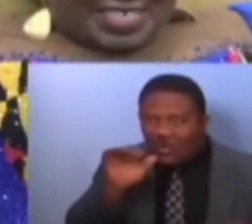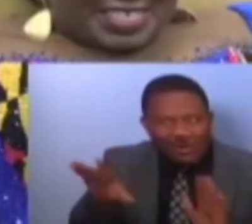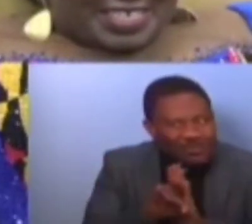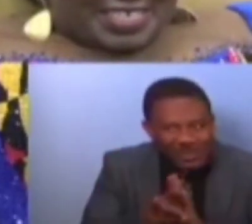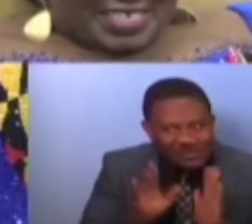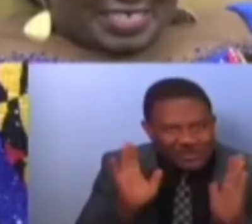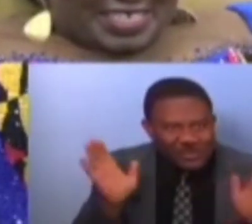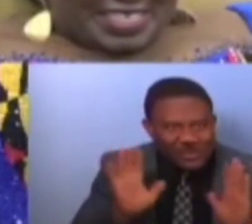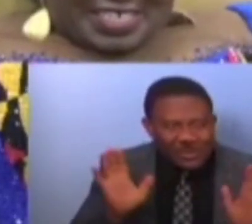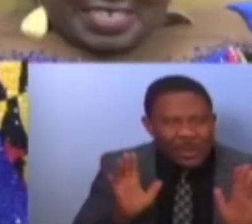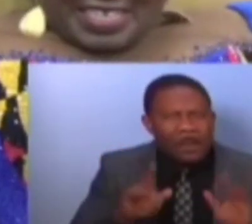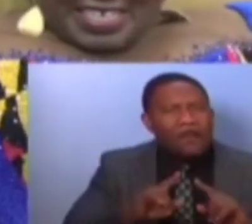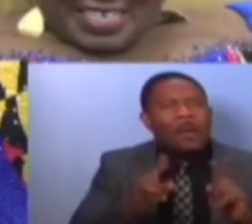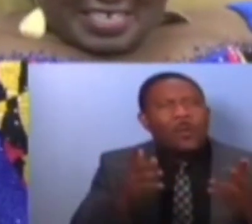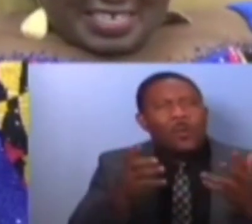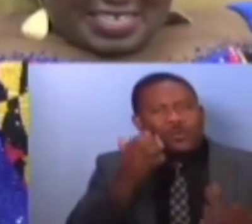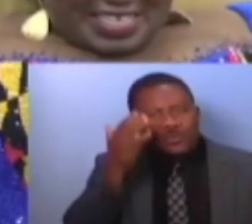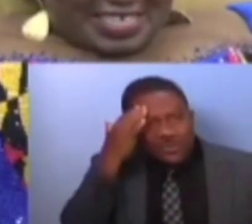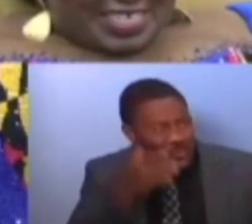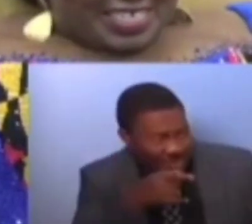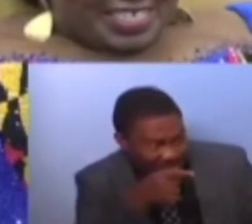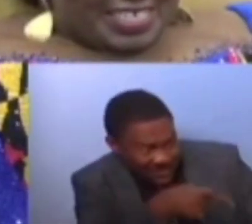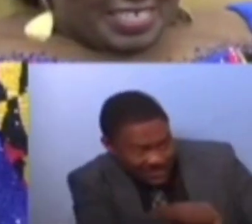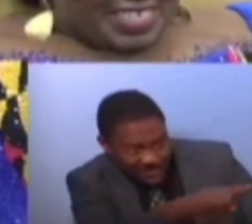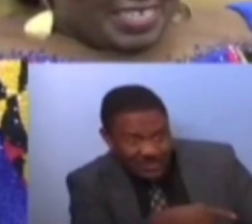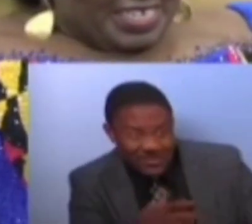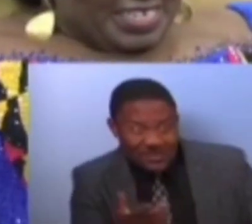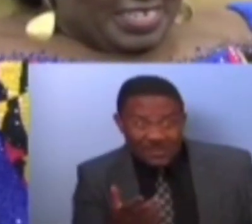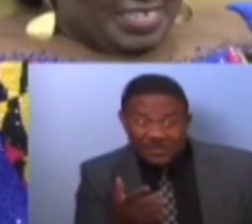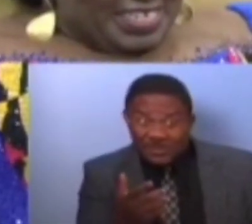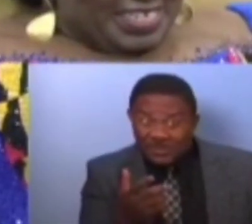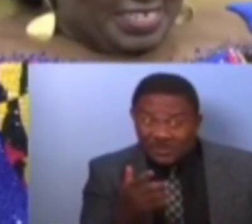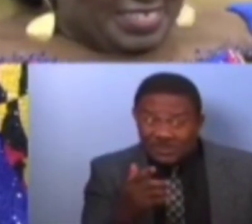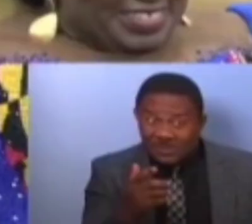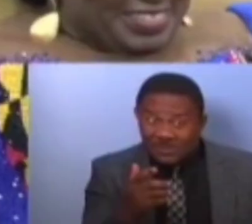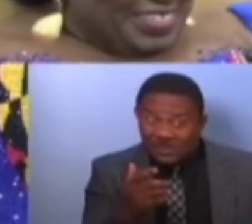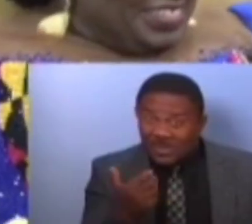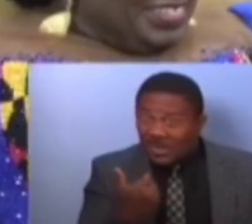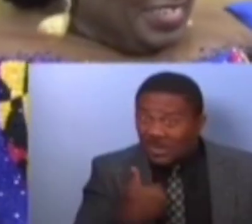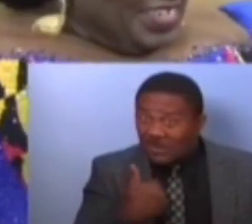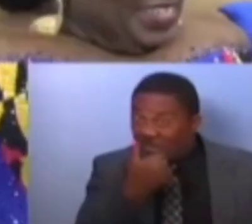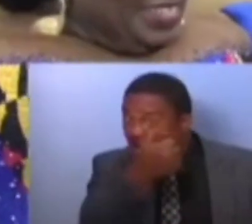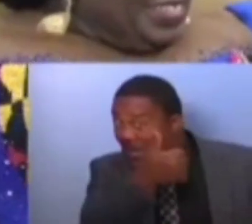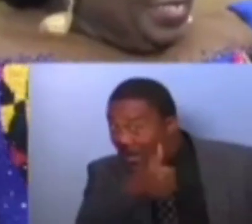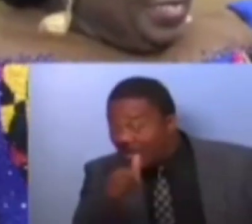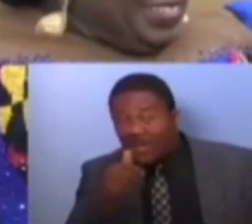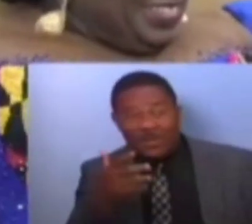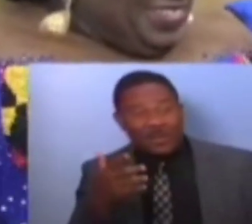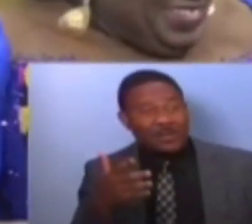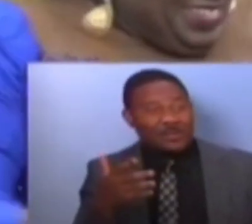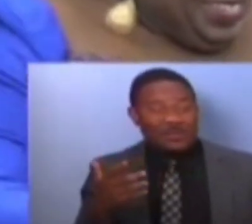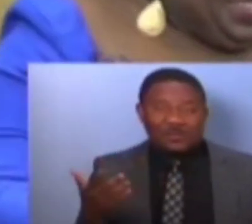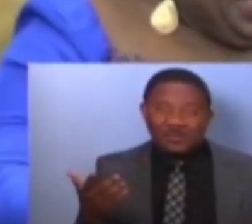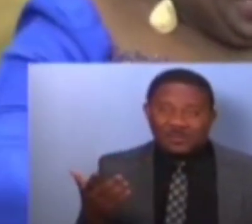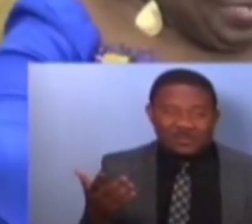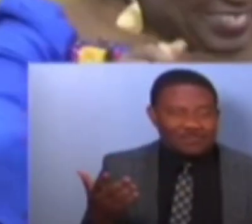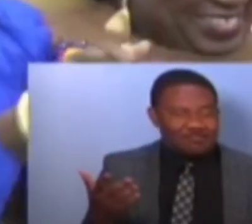no other nomination. But we want to find out from the backbench whether they have any other